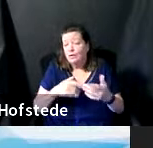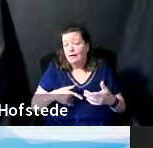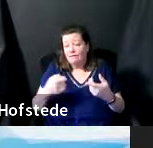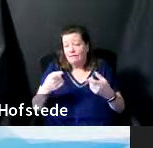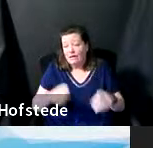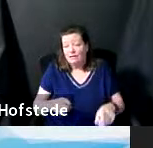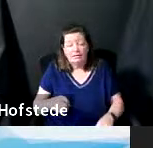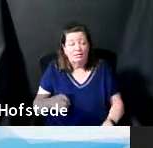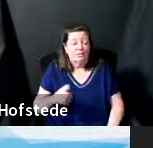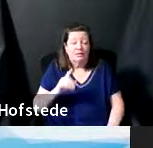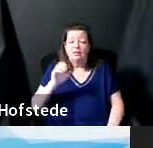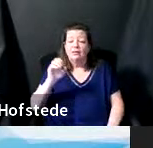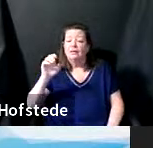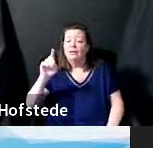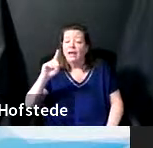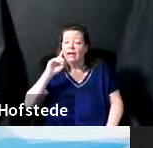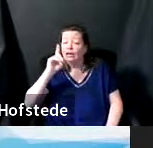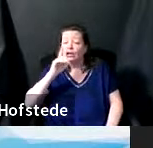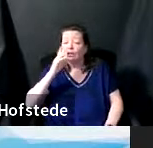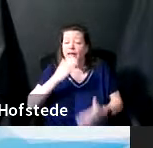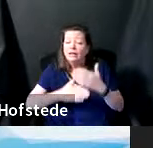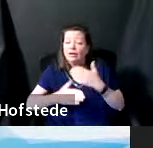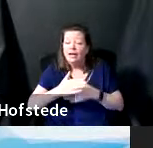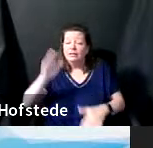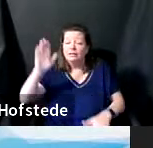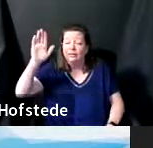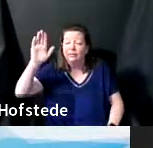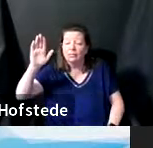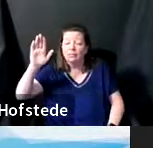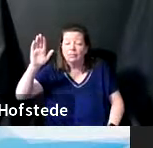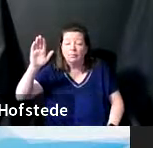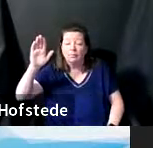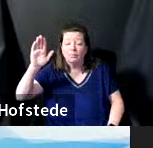Ed, it looks like your hand's up. Did you have something else for Salome and Jay?